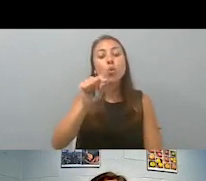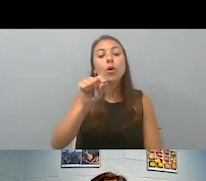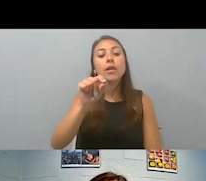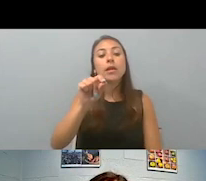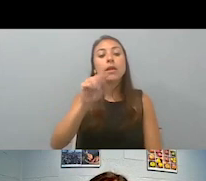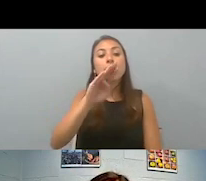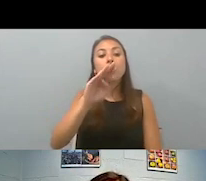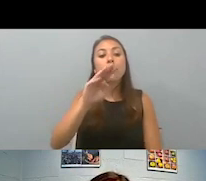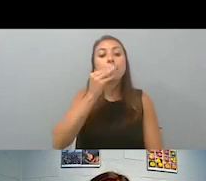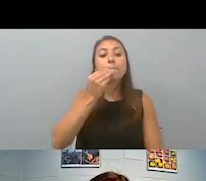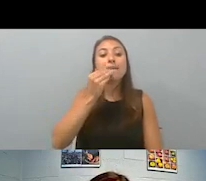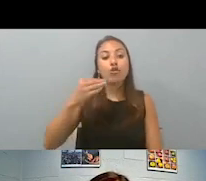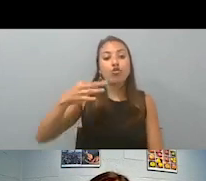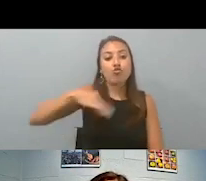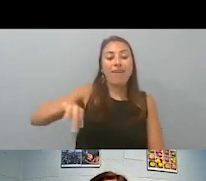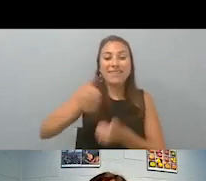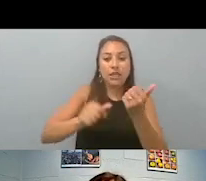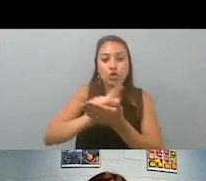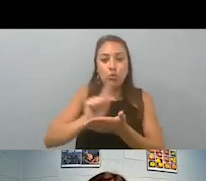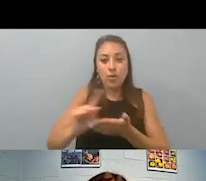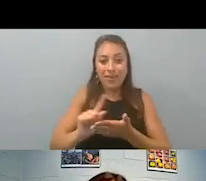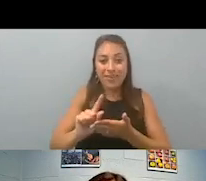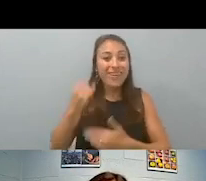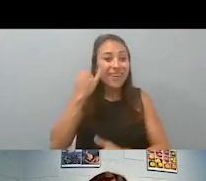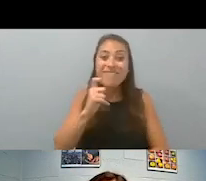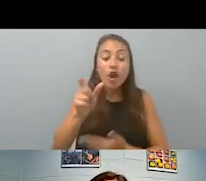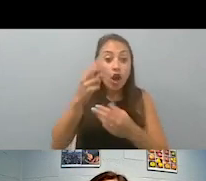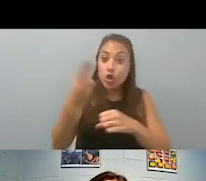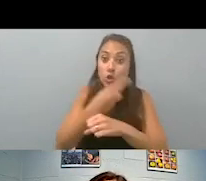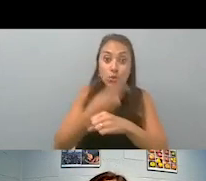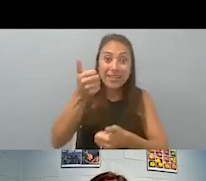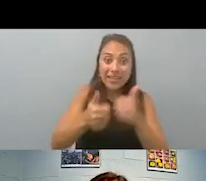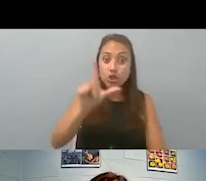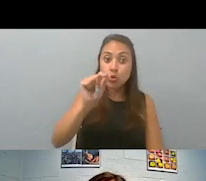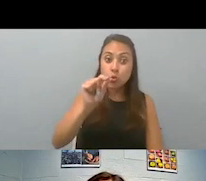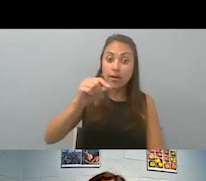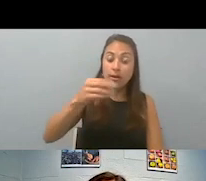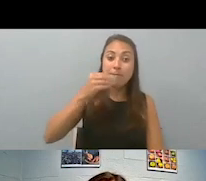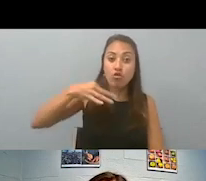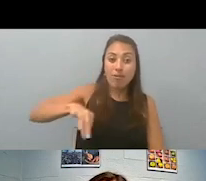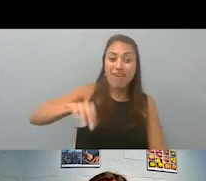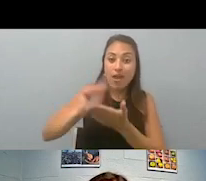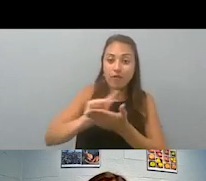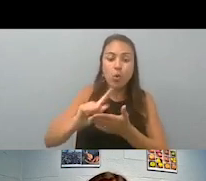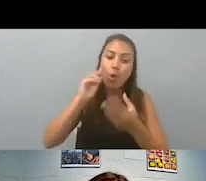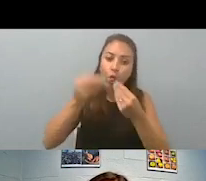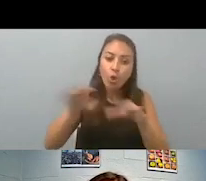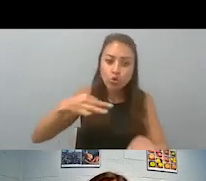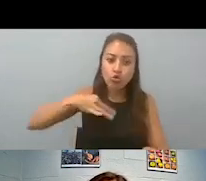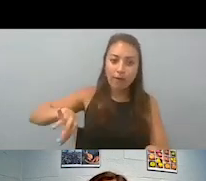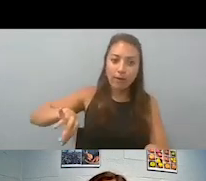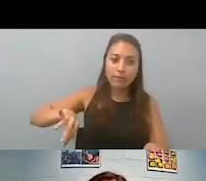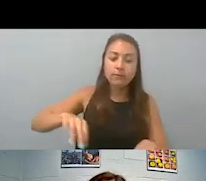that if you are not using those 20 credits in a week, you lose them. So at each time, the